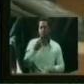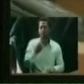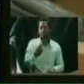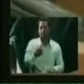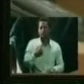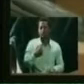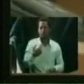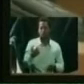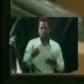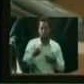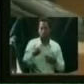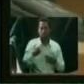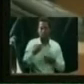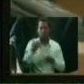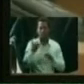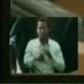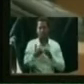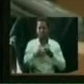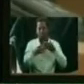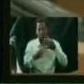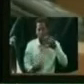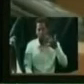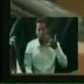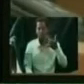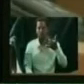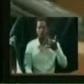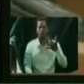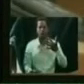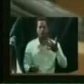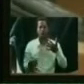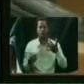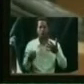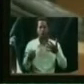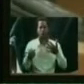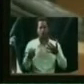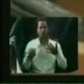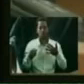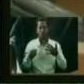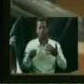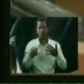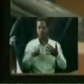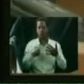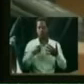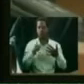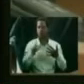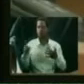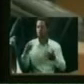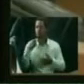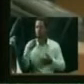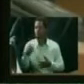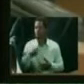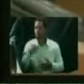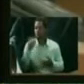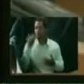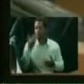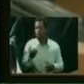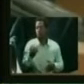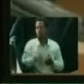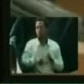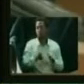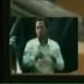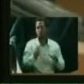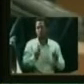or 500 emails and we say that we know what the citizens want. We get out there and we talk, we